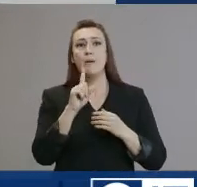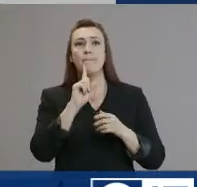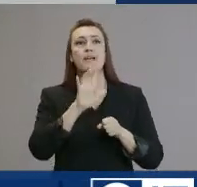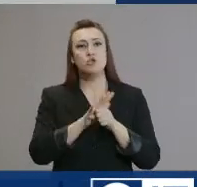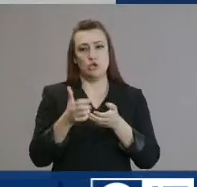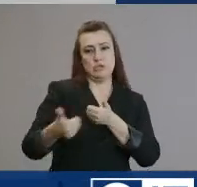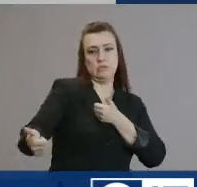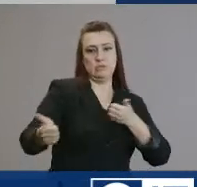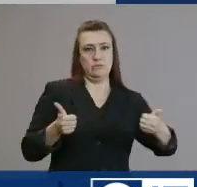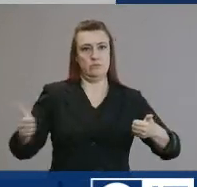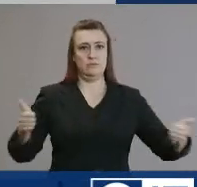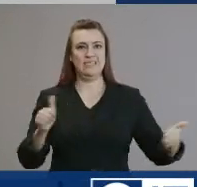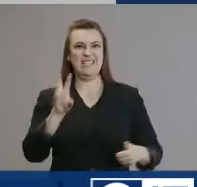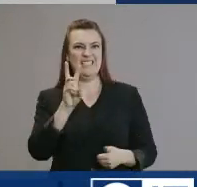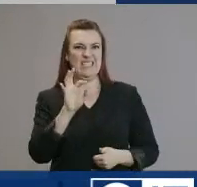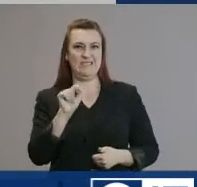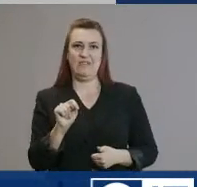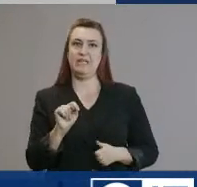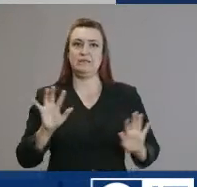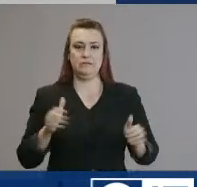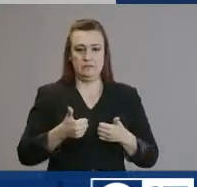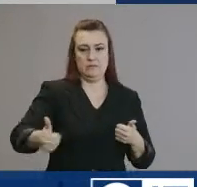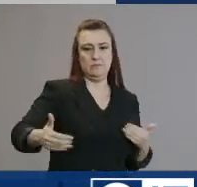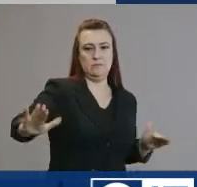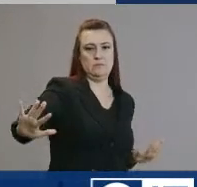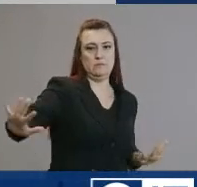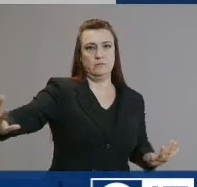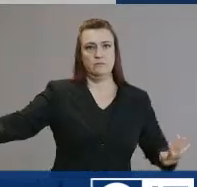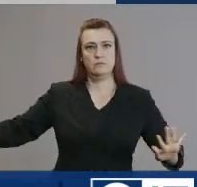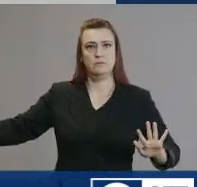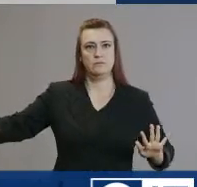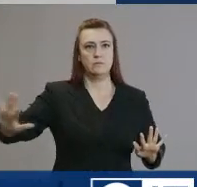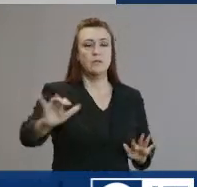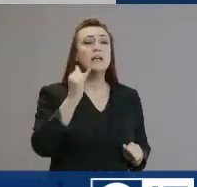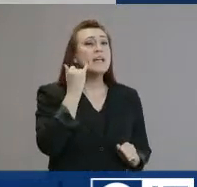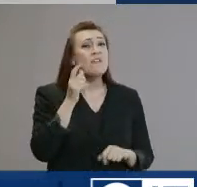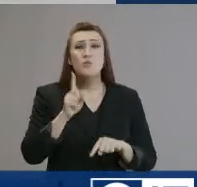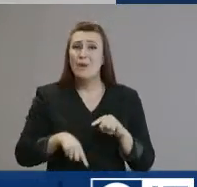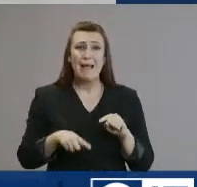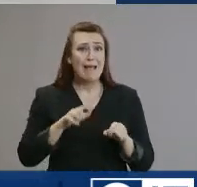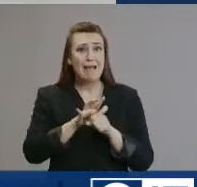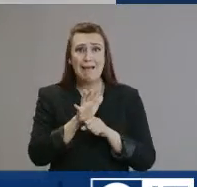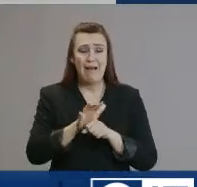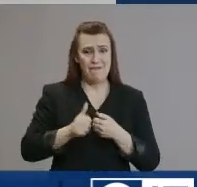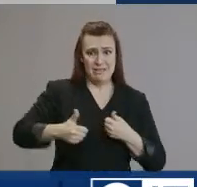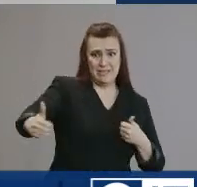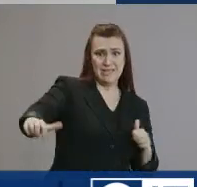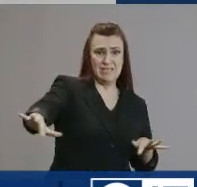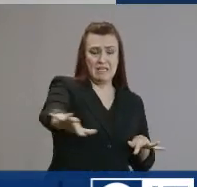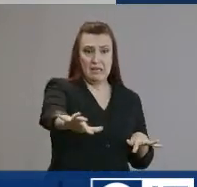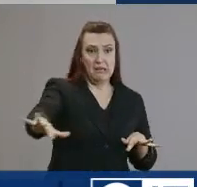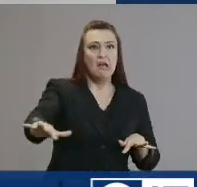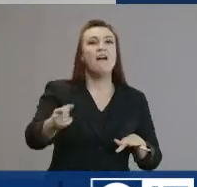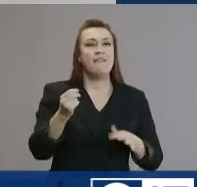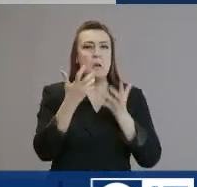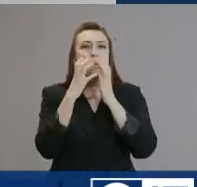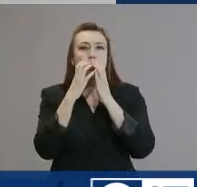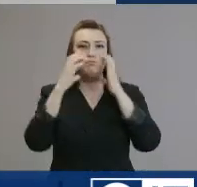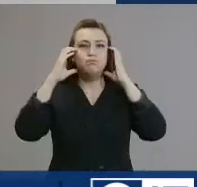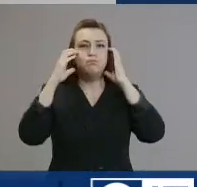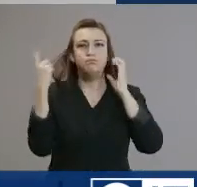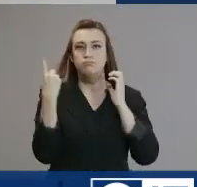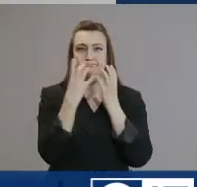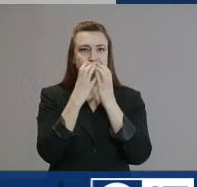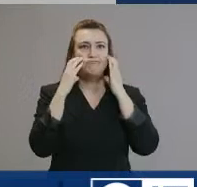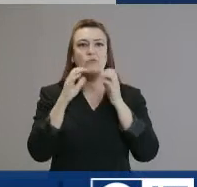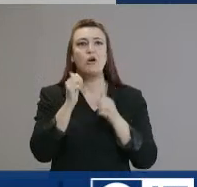physically distance, we want you to wear a cloth face covering. We encourage everyone to wash their hands for at least